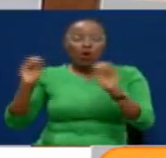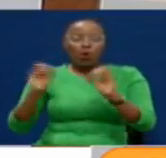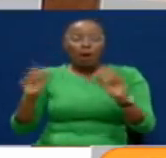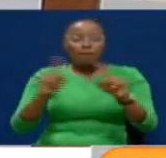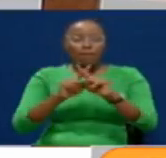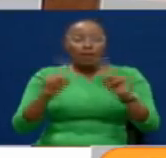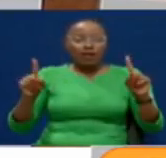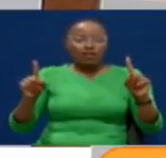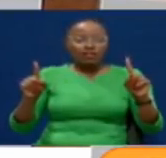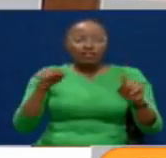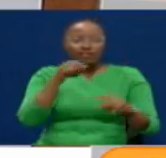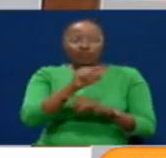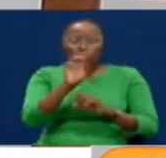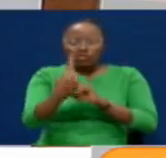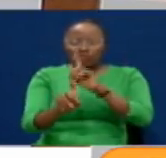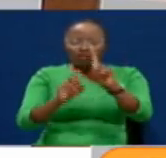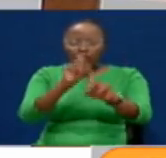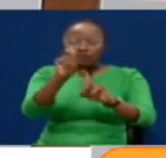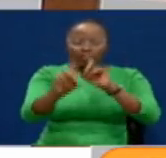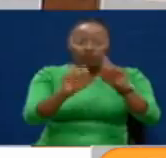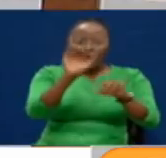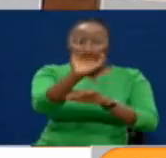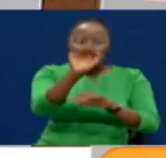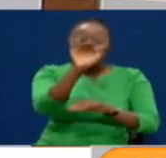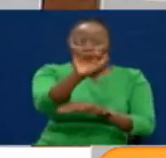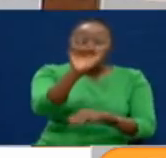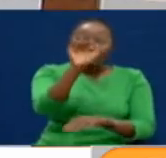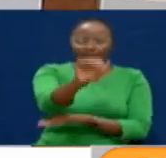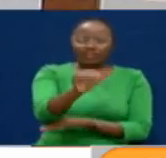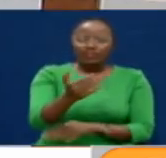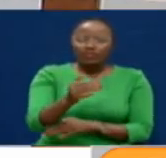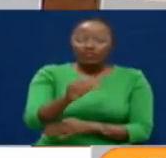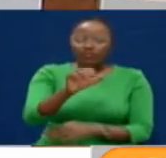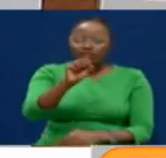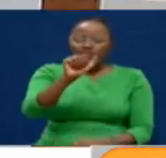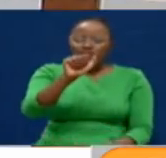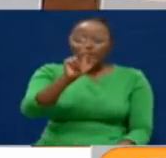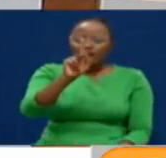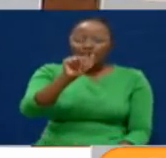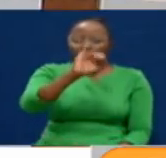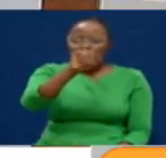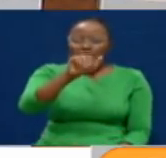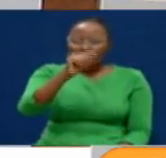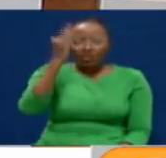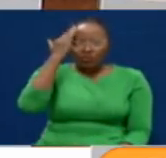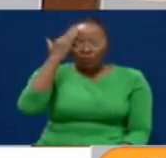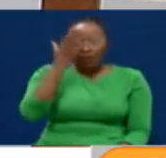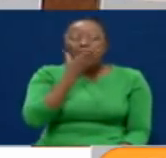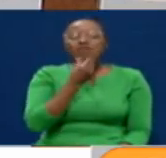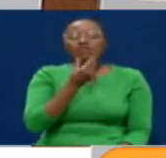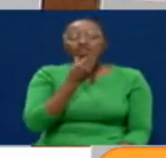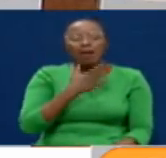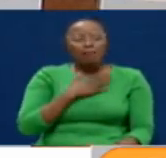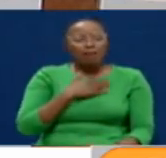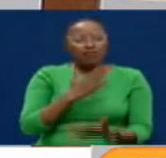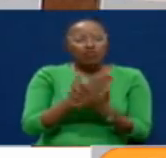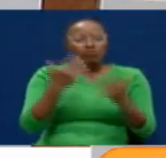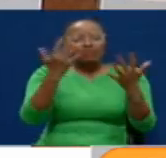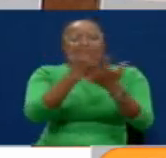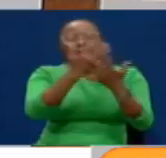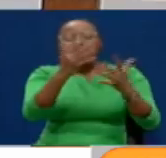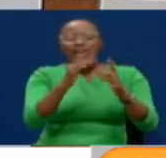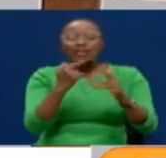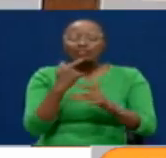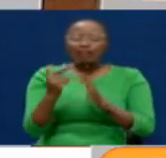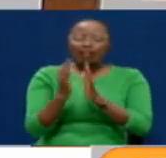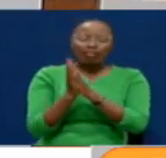very inquisitive. And he'd ask, you, where? Sakaja? And he'd remember, I think he remembered my dad from somewhere. Mm. And he gave me